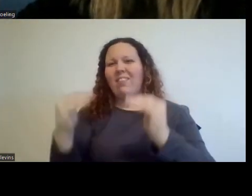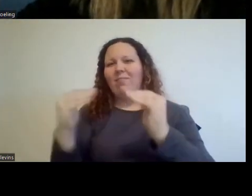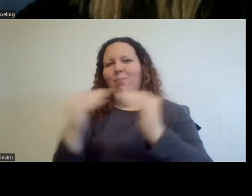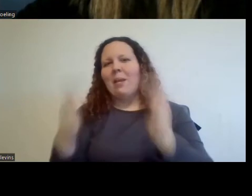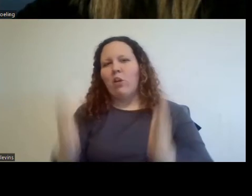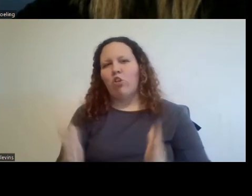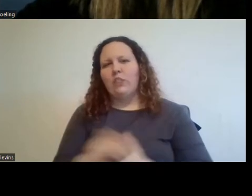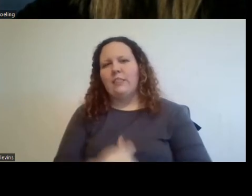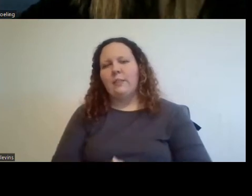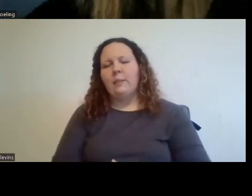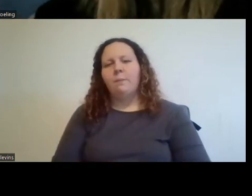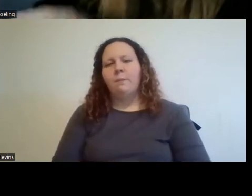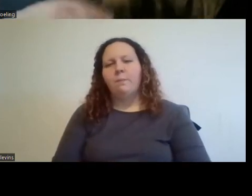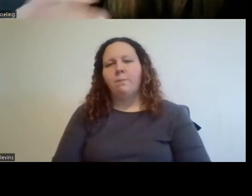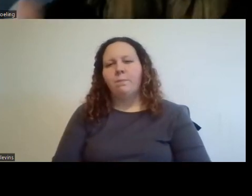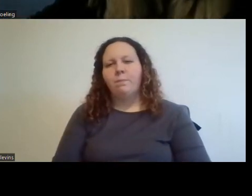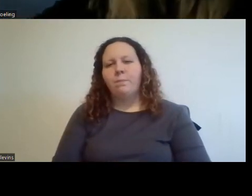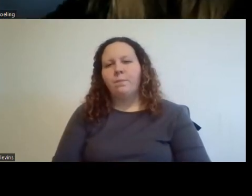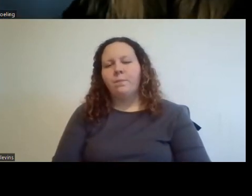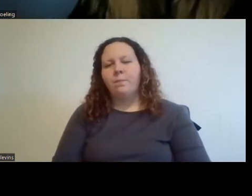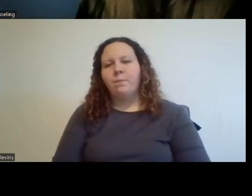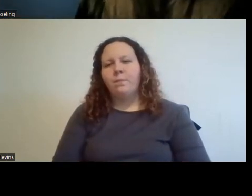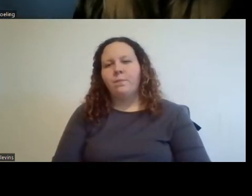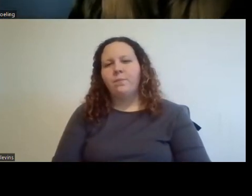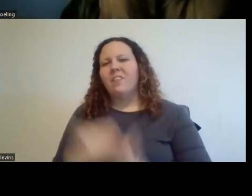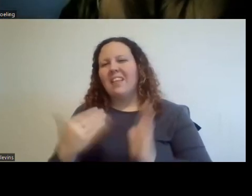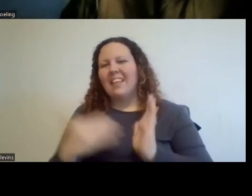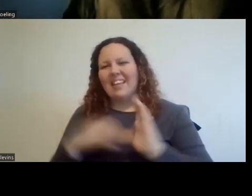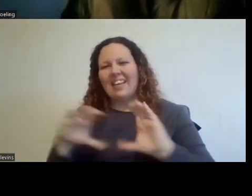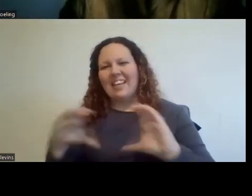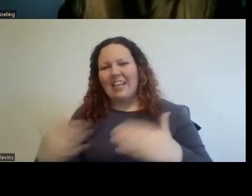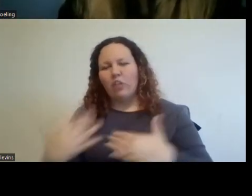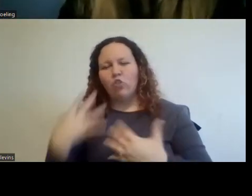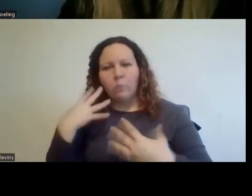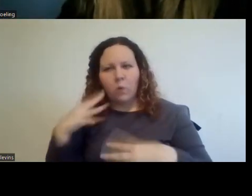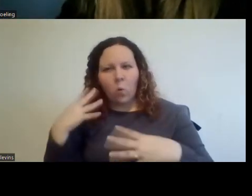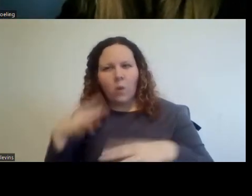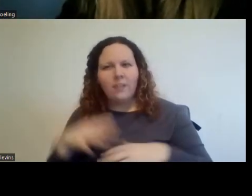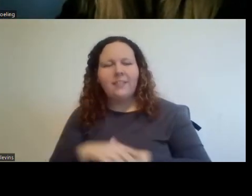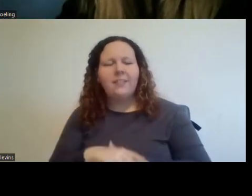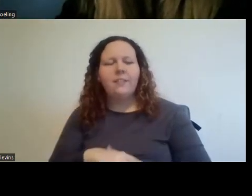And again, classroom noise.